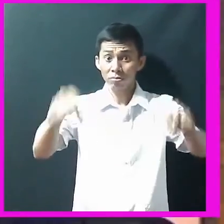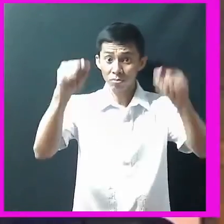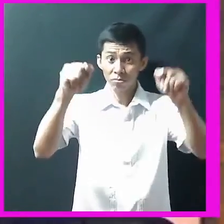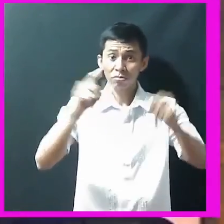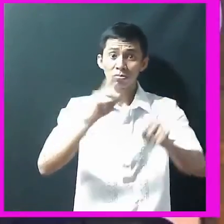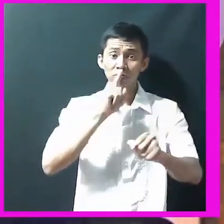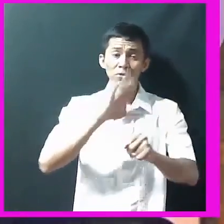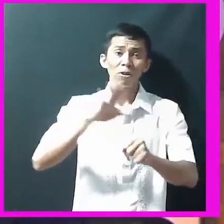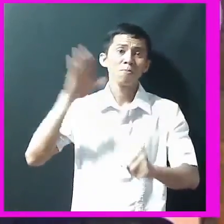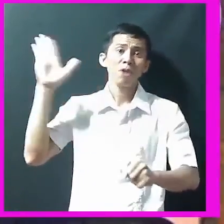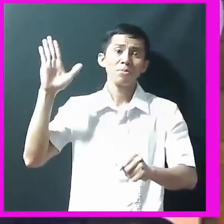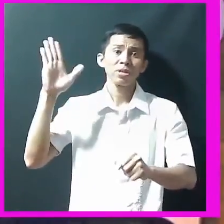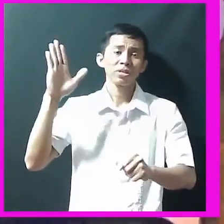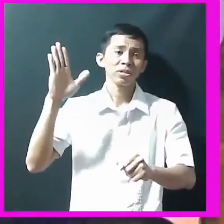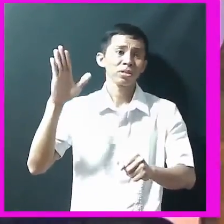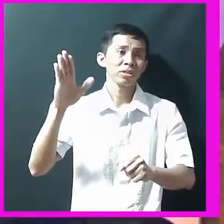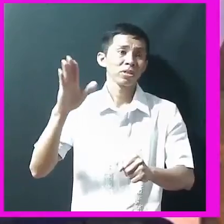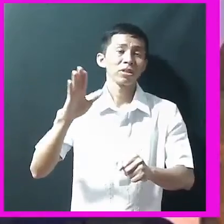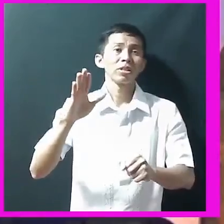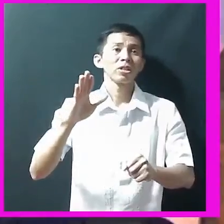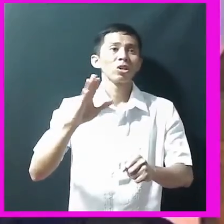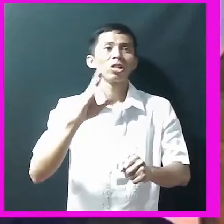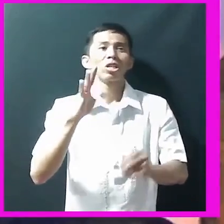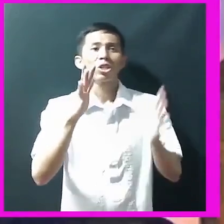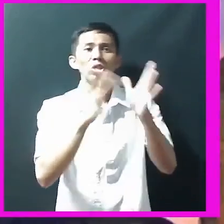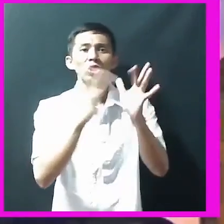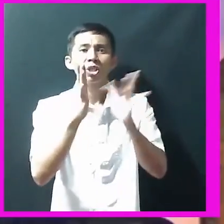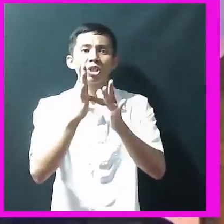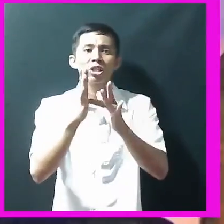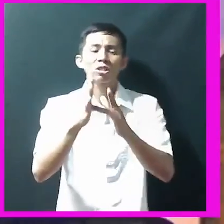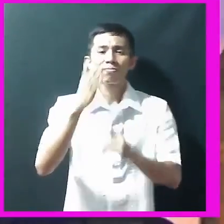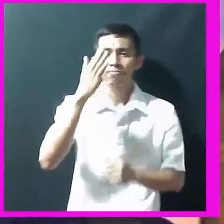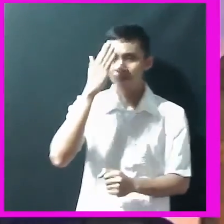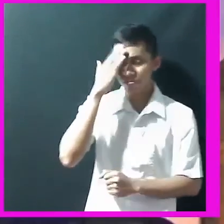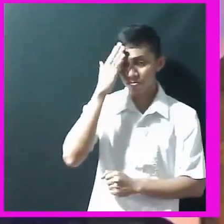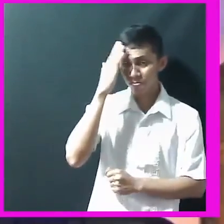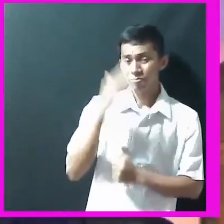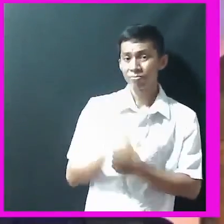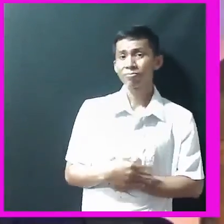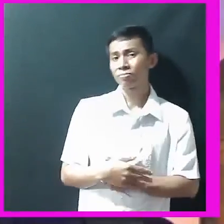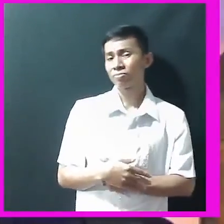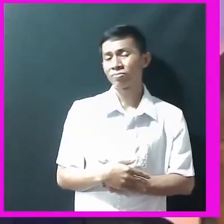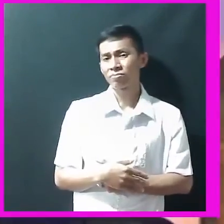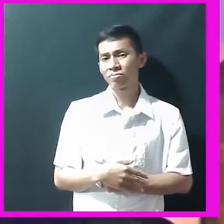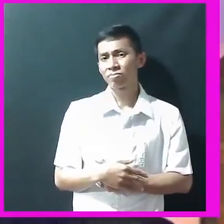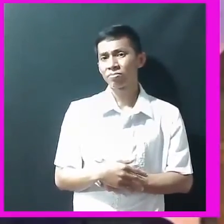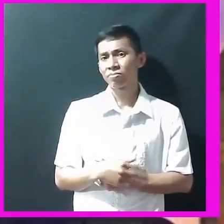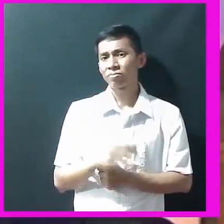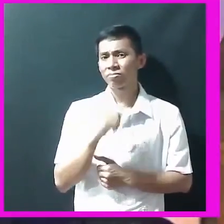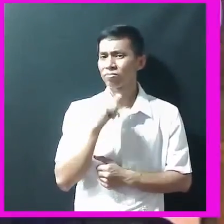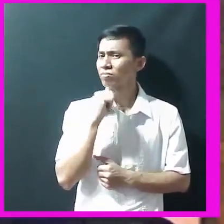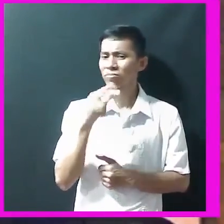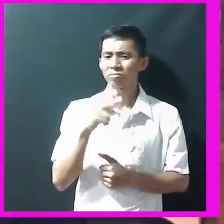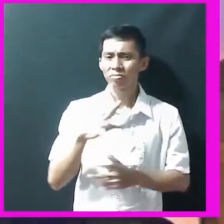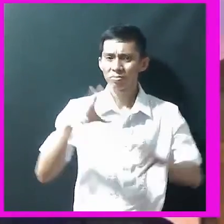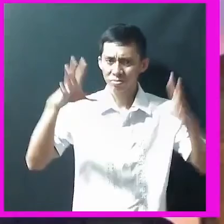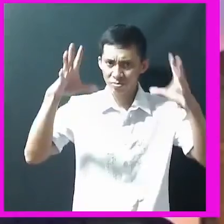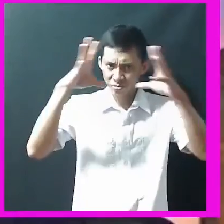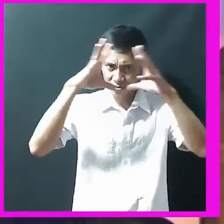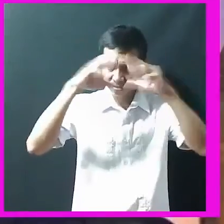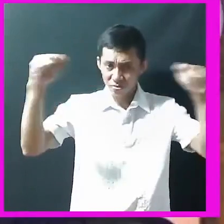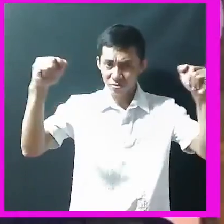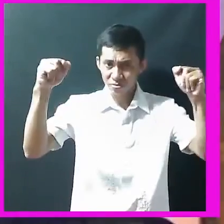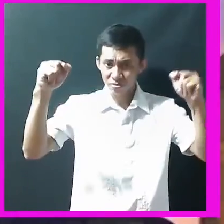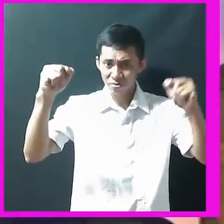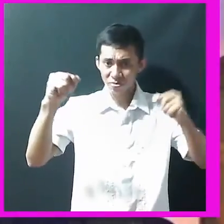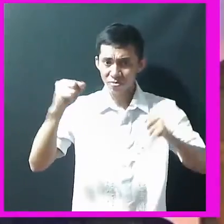promise that is made by Jesus Christ himself. Dili si President Duterte mo yung